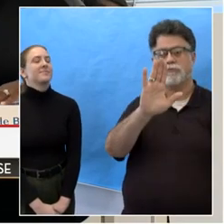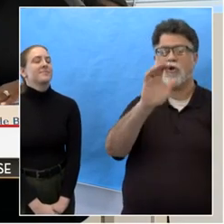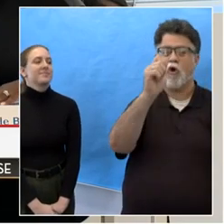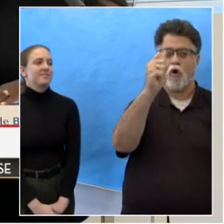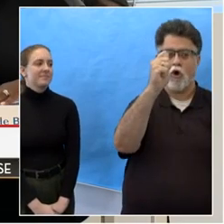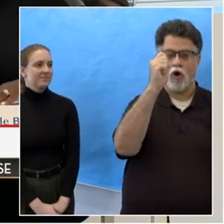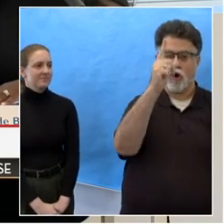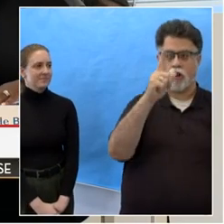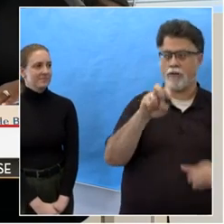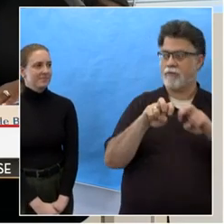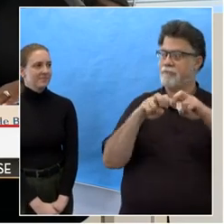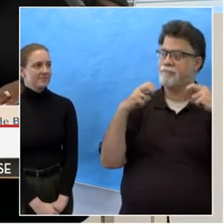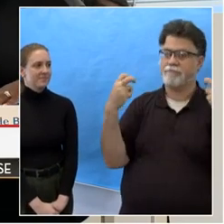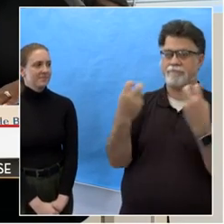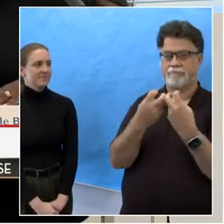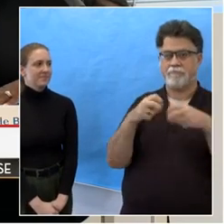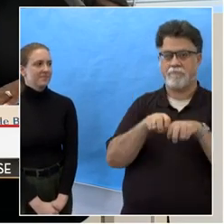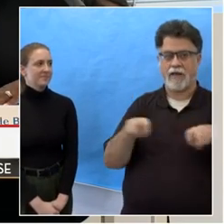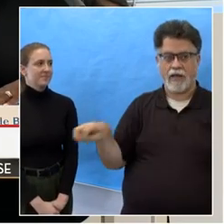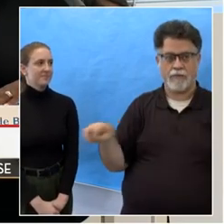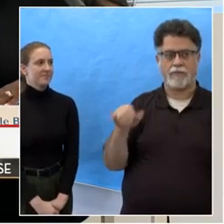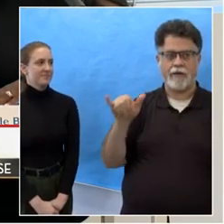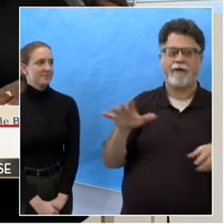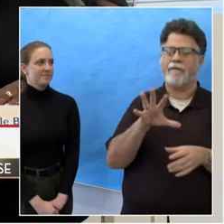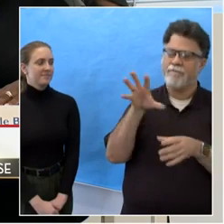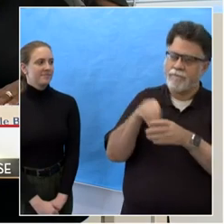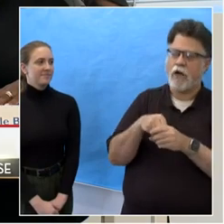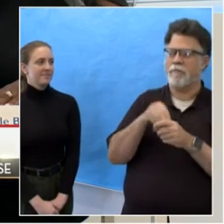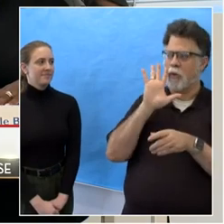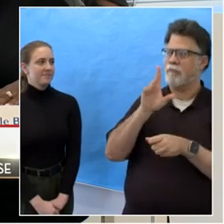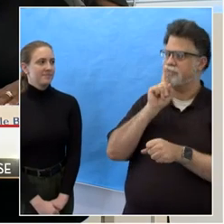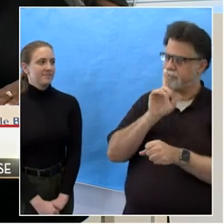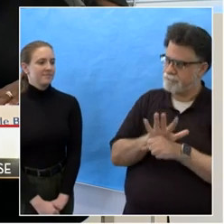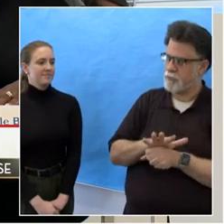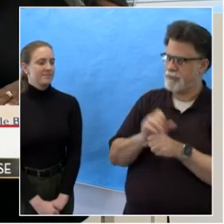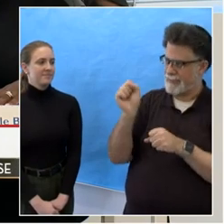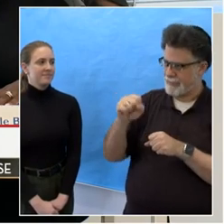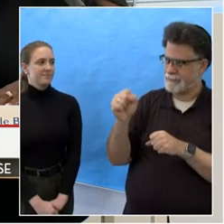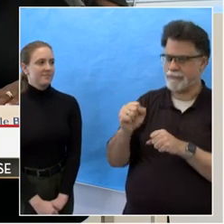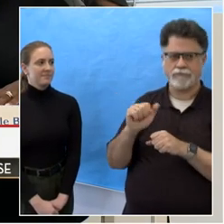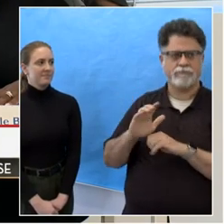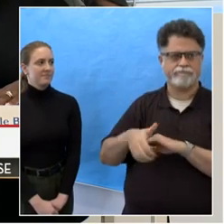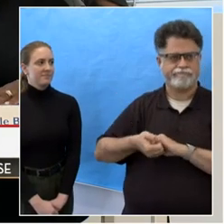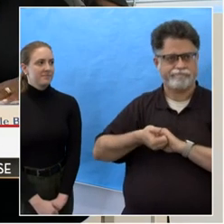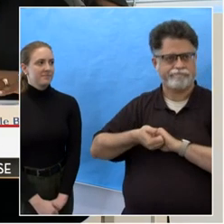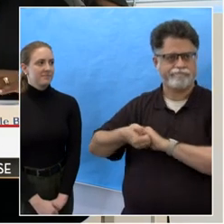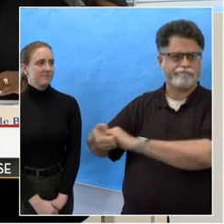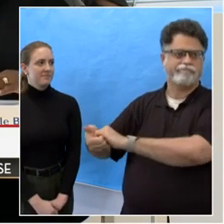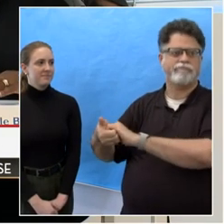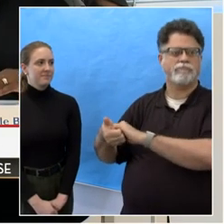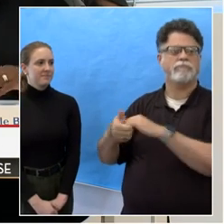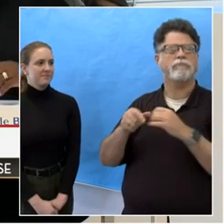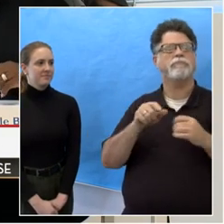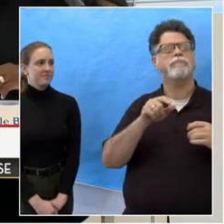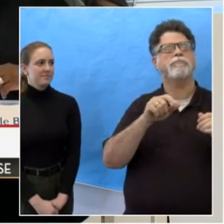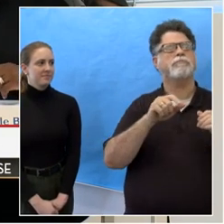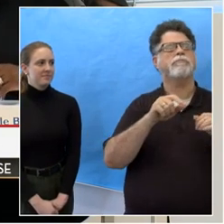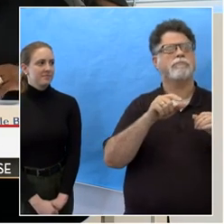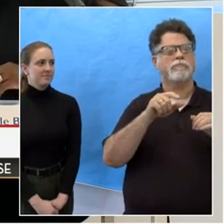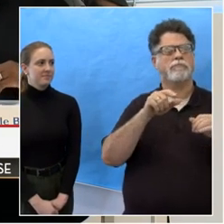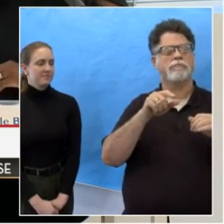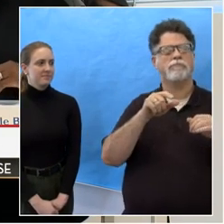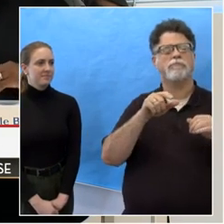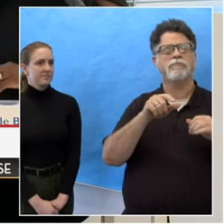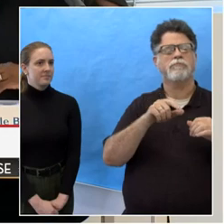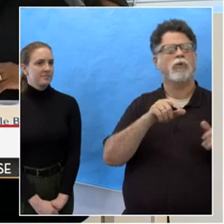bringing education leaders together from across the city, really emphasizes the commitment of our city, of our nation's